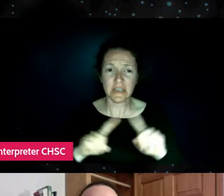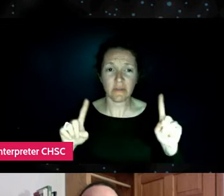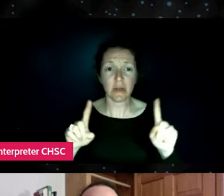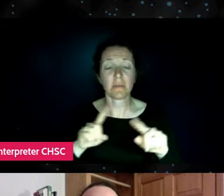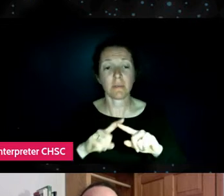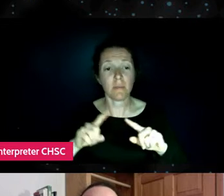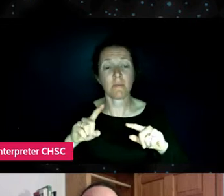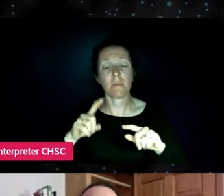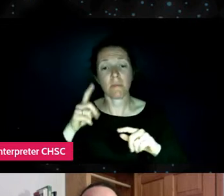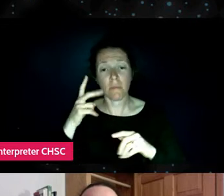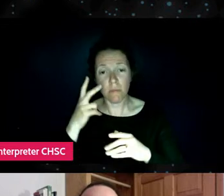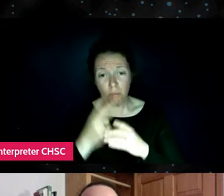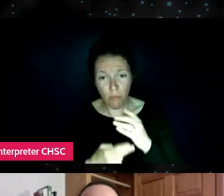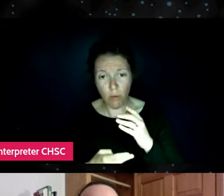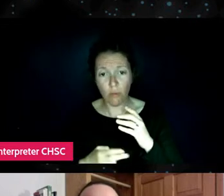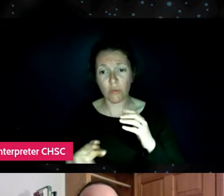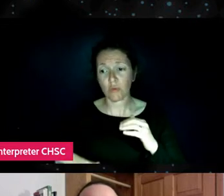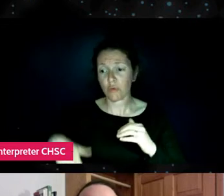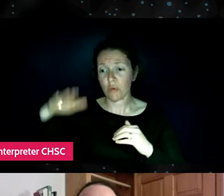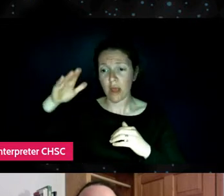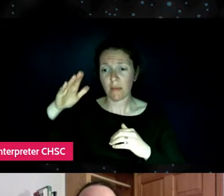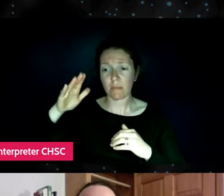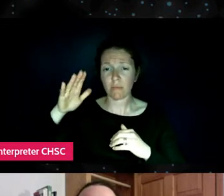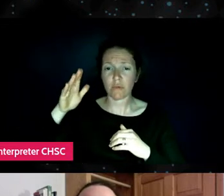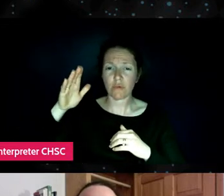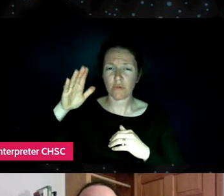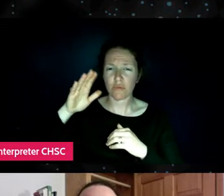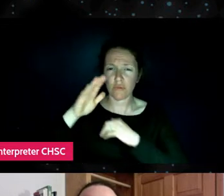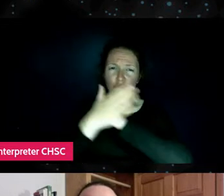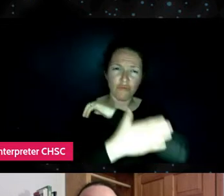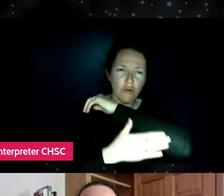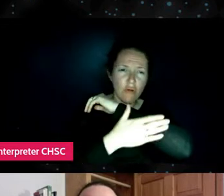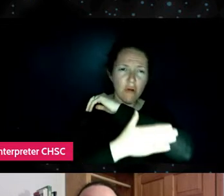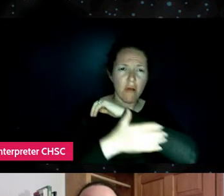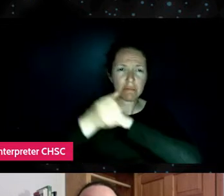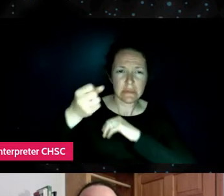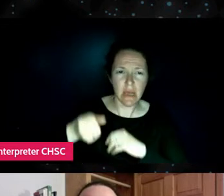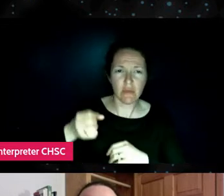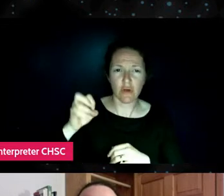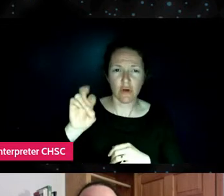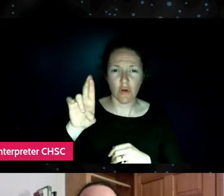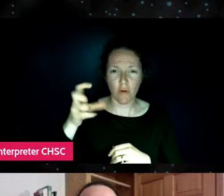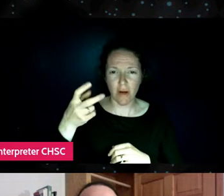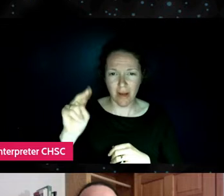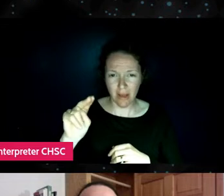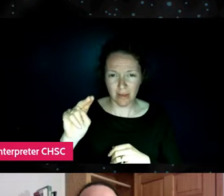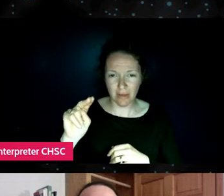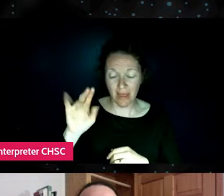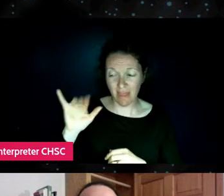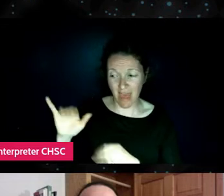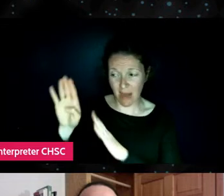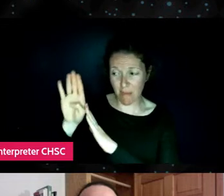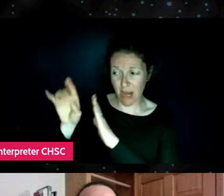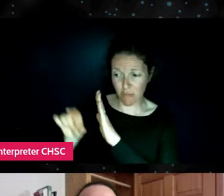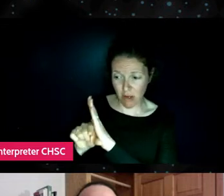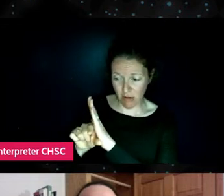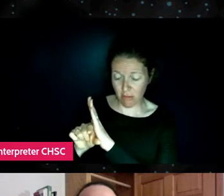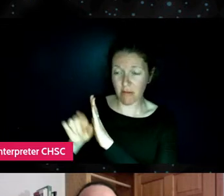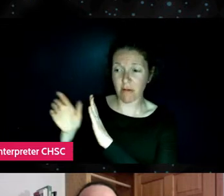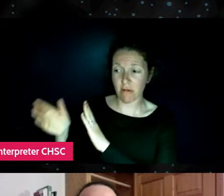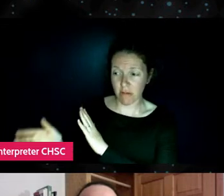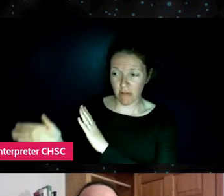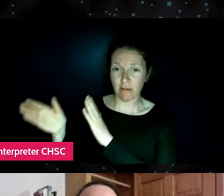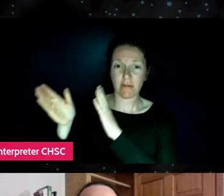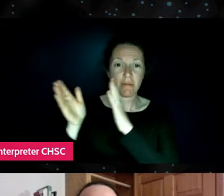Oregon. And going from that background to, you know, being sort of thrust into this